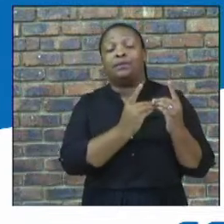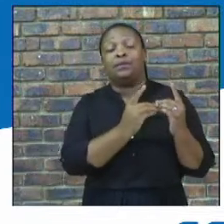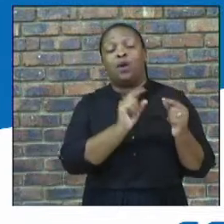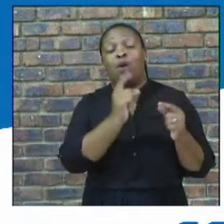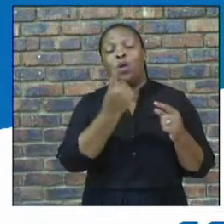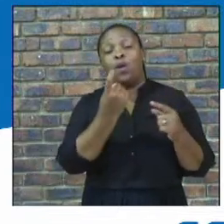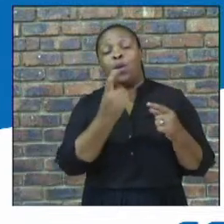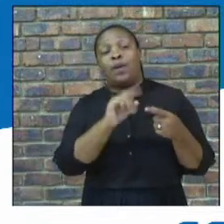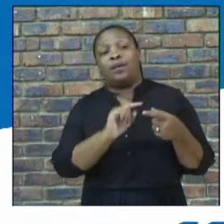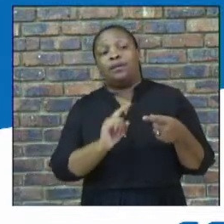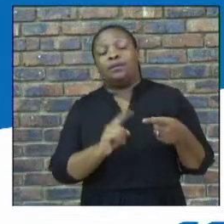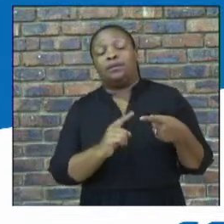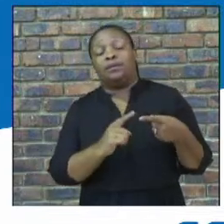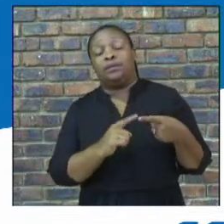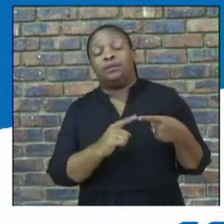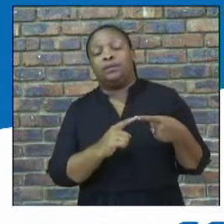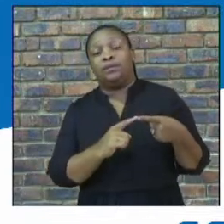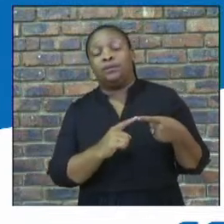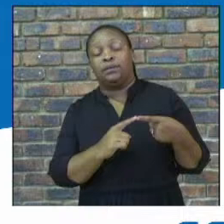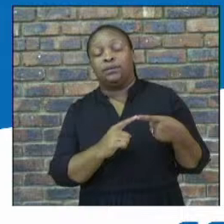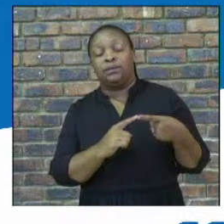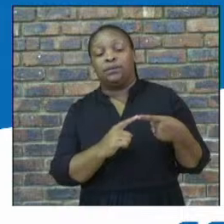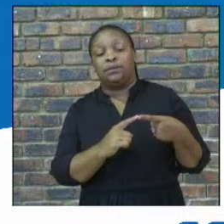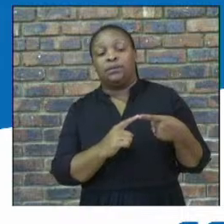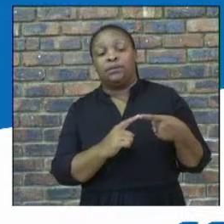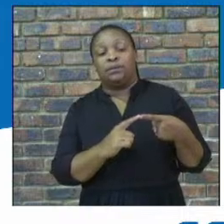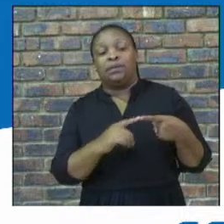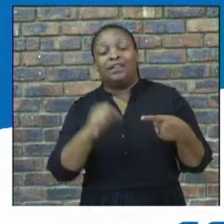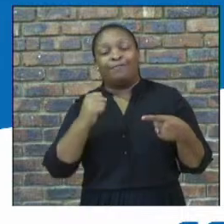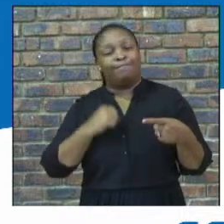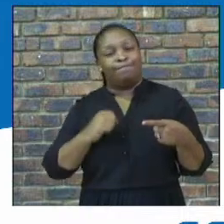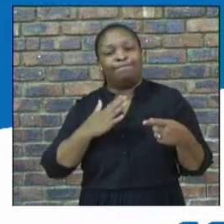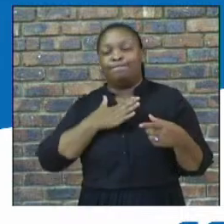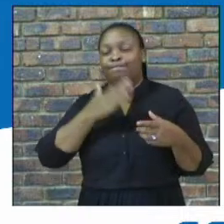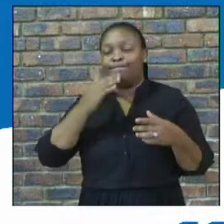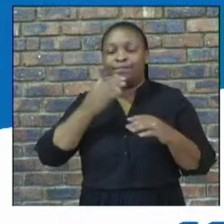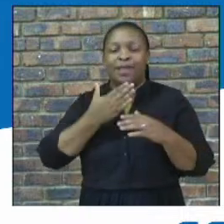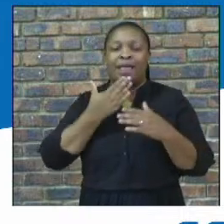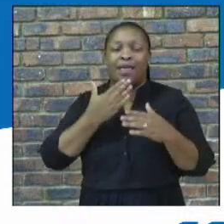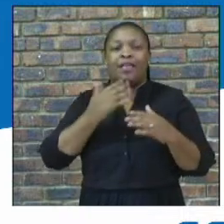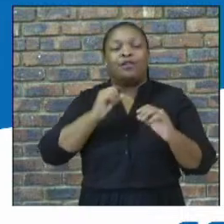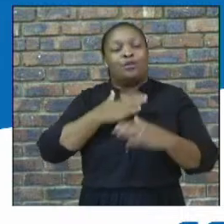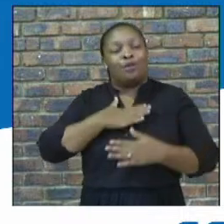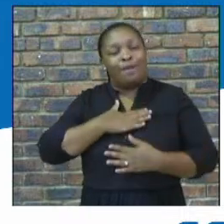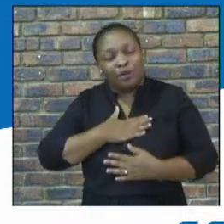that we do appreciate the fact that the